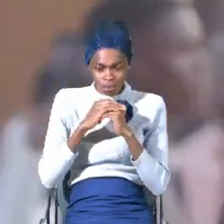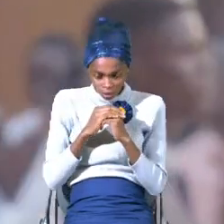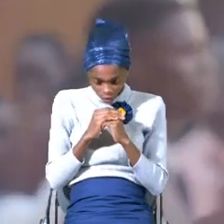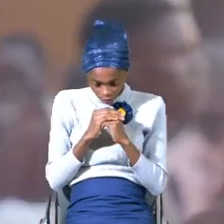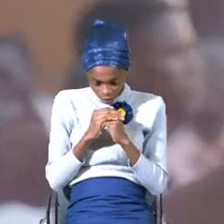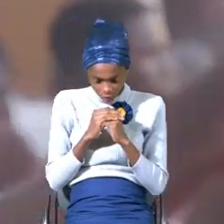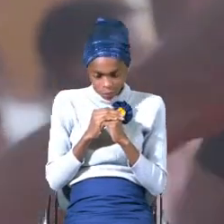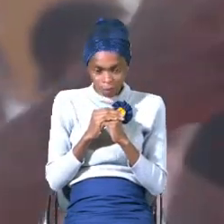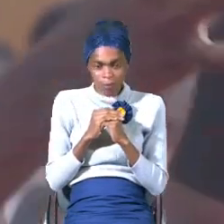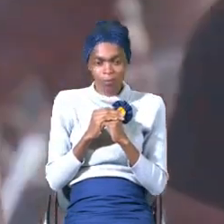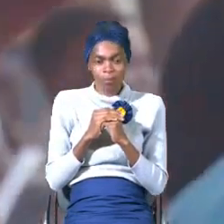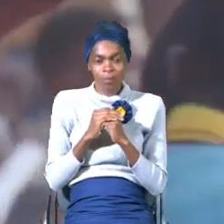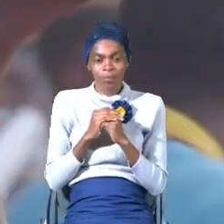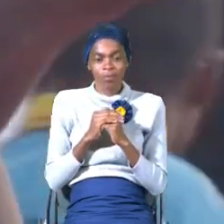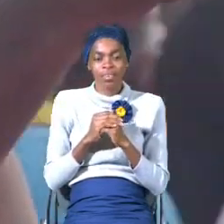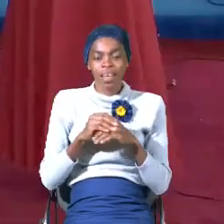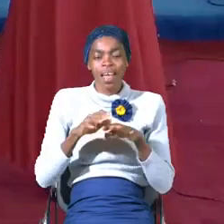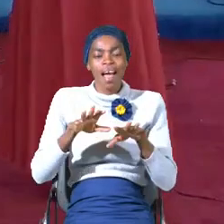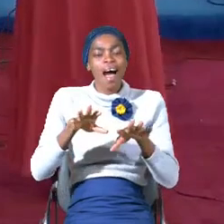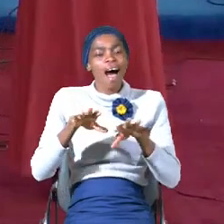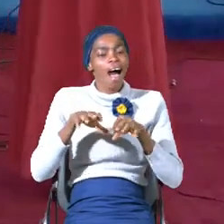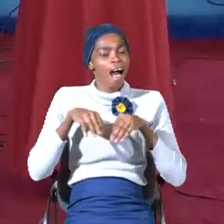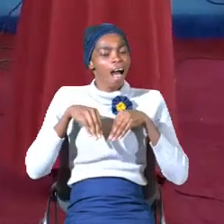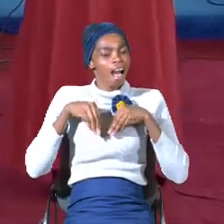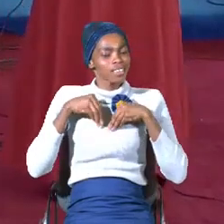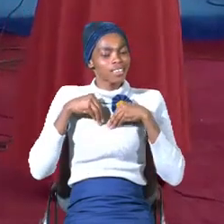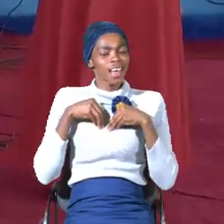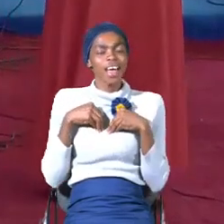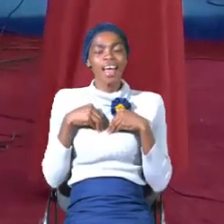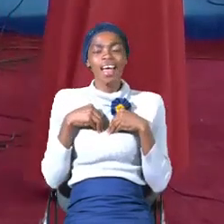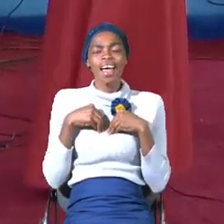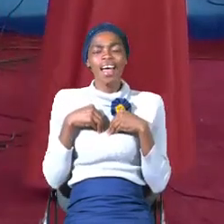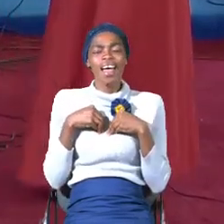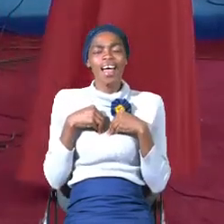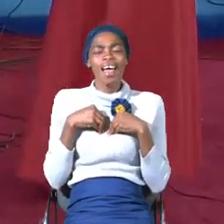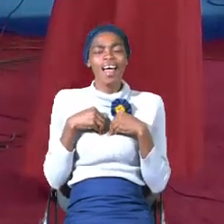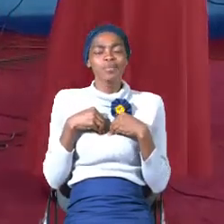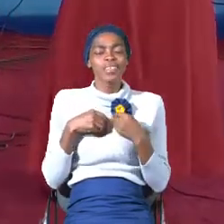I am your worship. Say, Lord, accept.